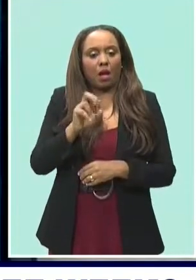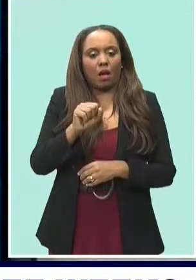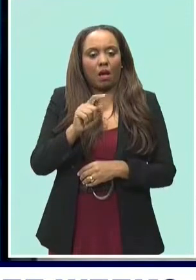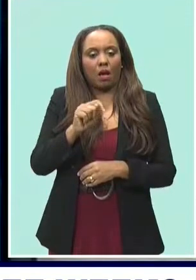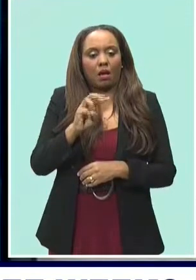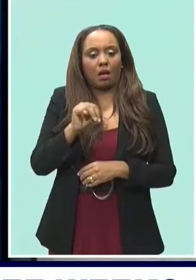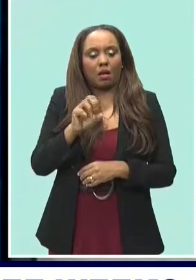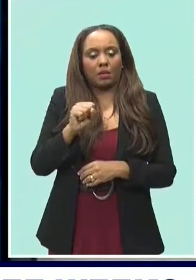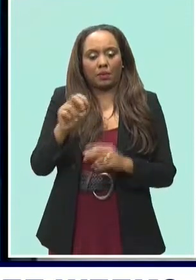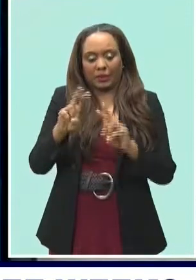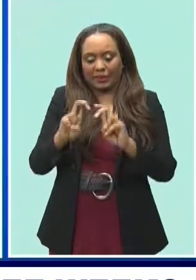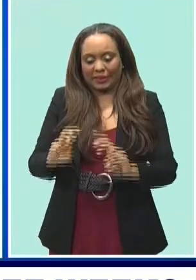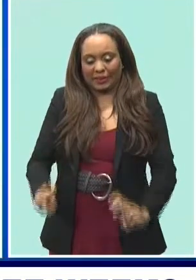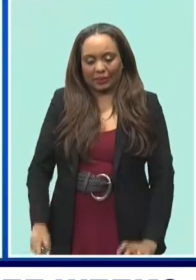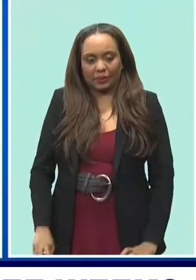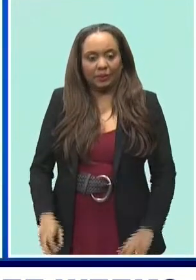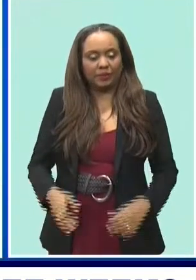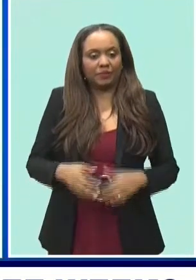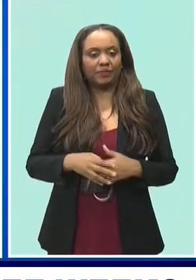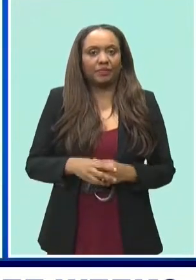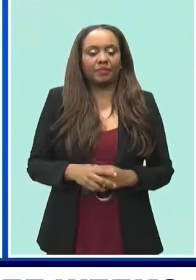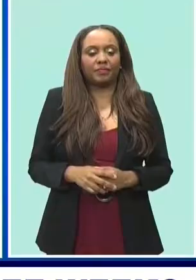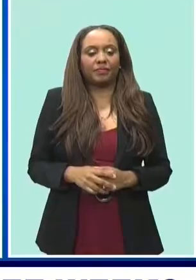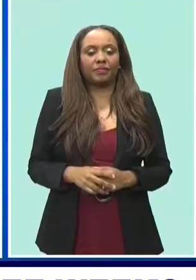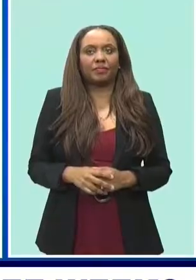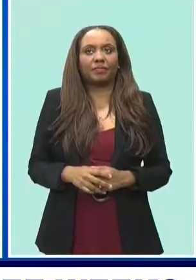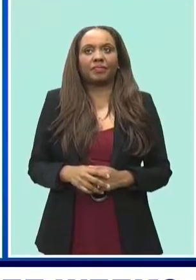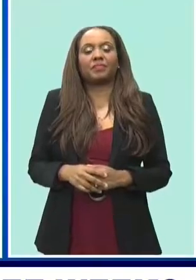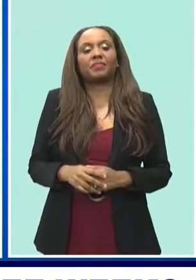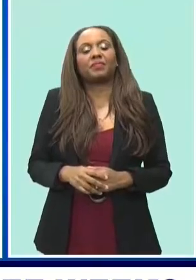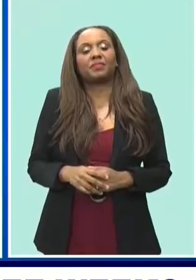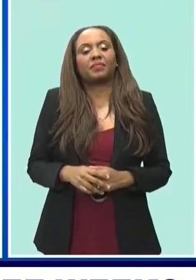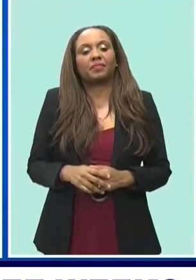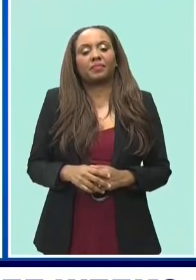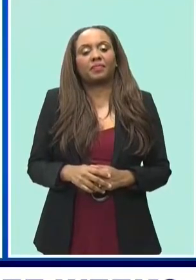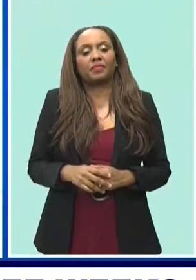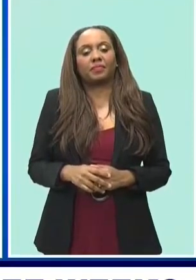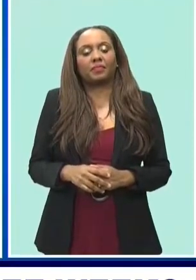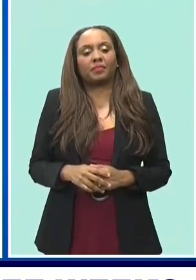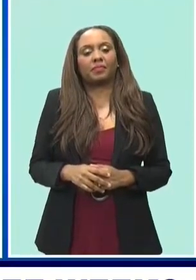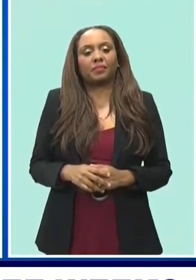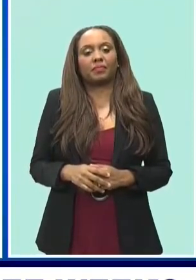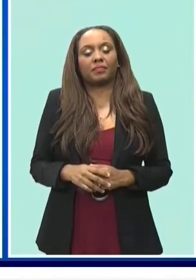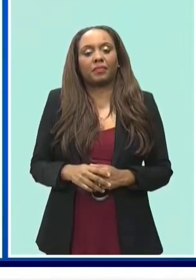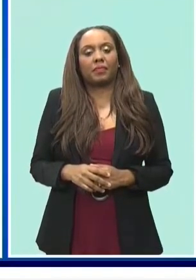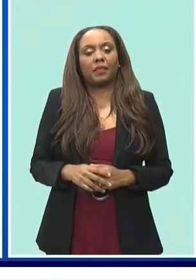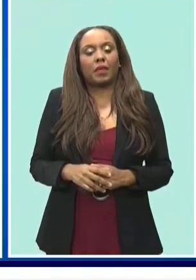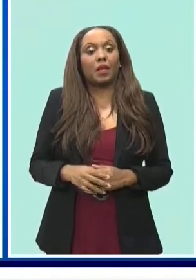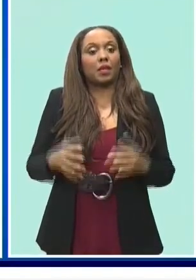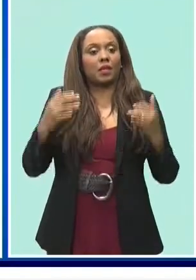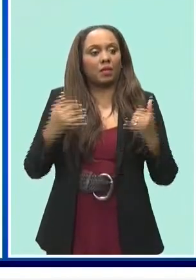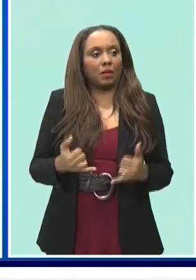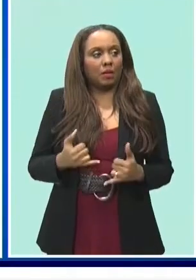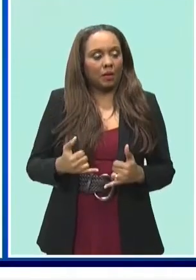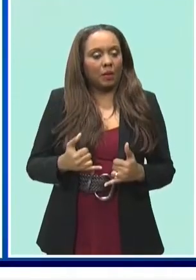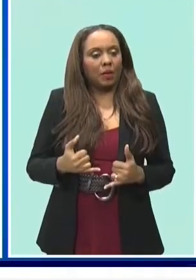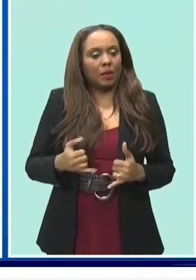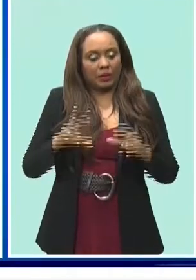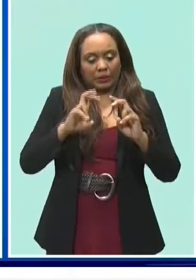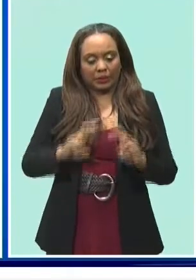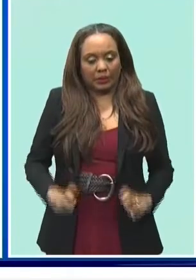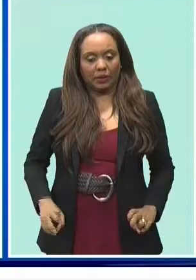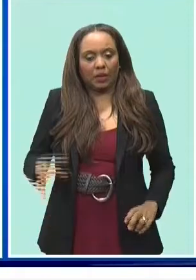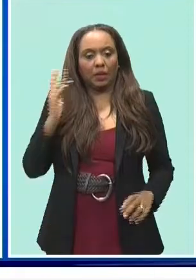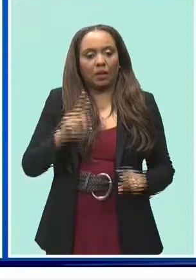adequate screening. Therefore, that by its nature will be disruptive. Disruptive because it is different from that which